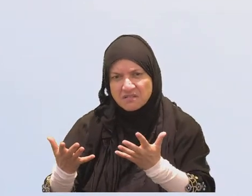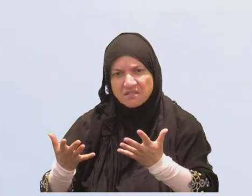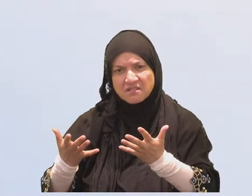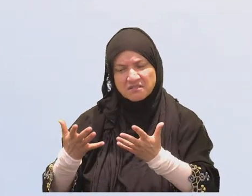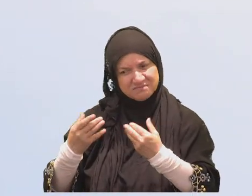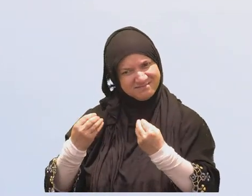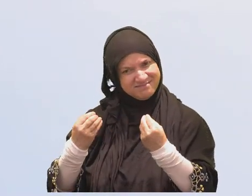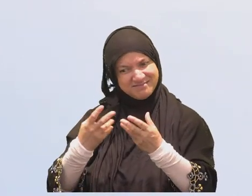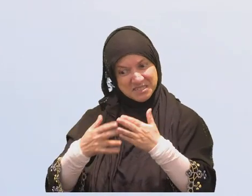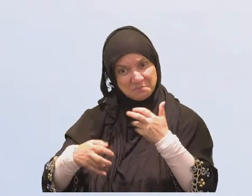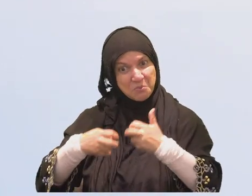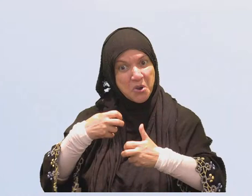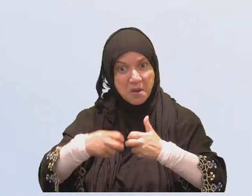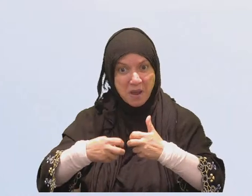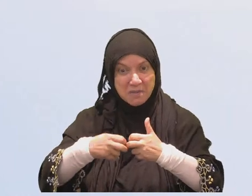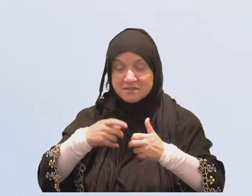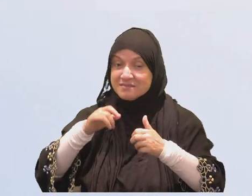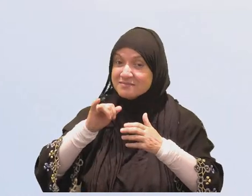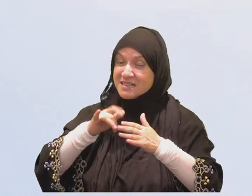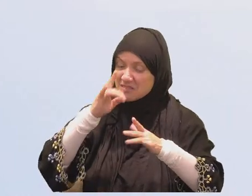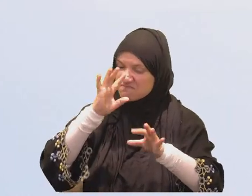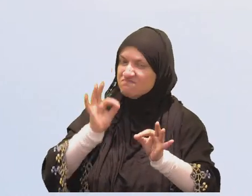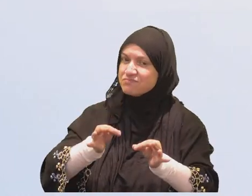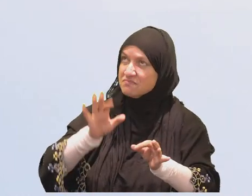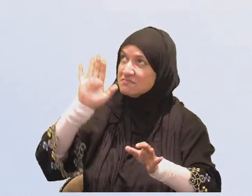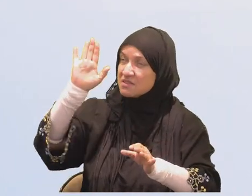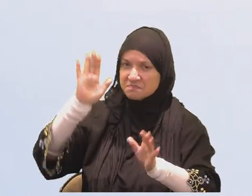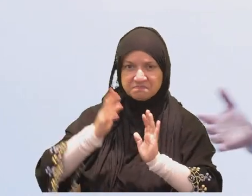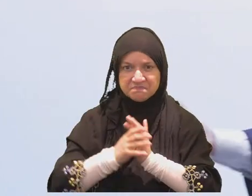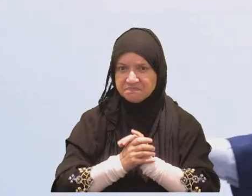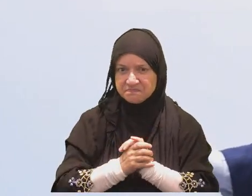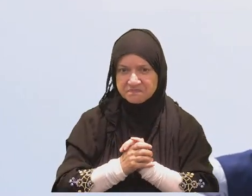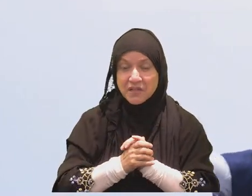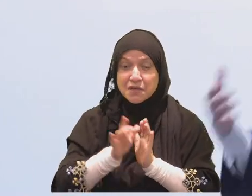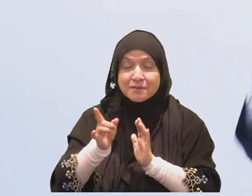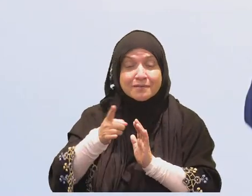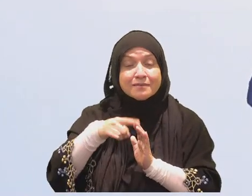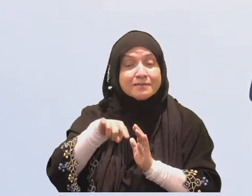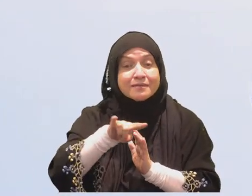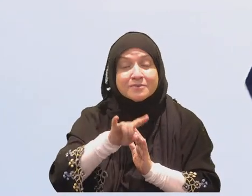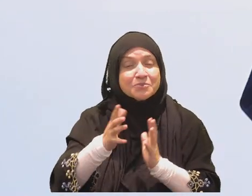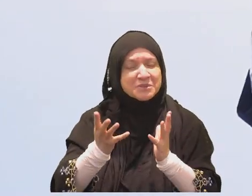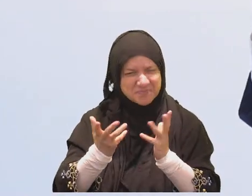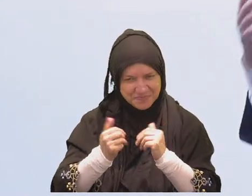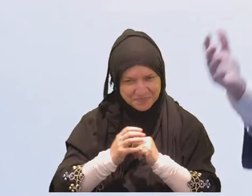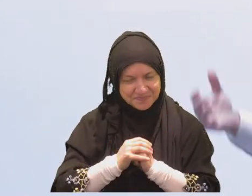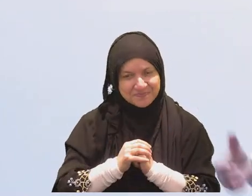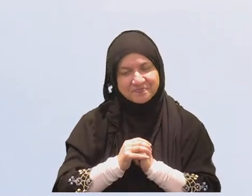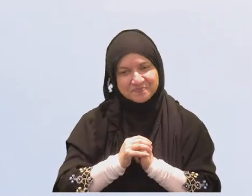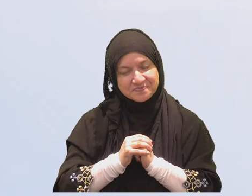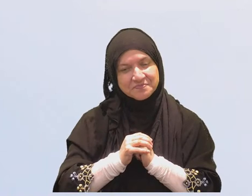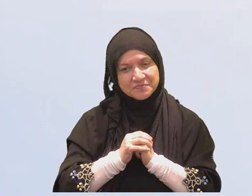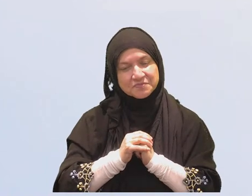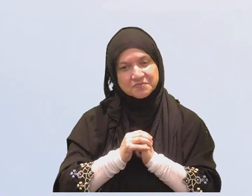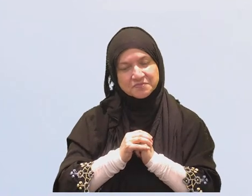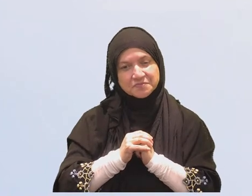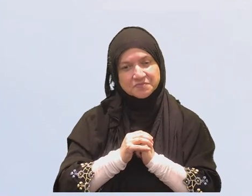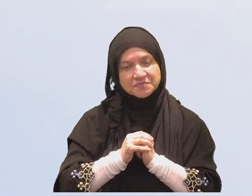So we see insane situations. If I said 6'3" tall,